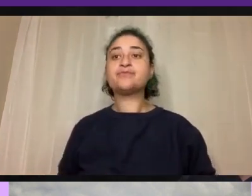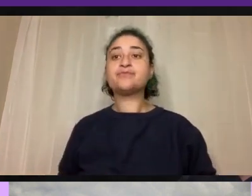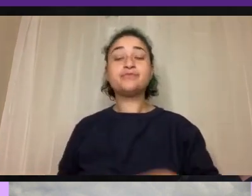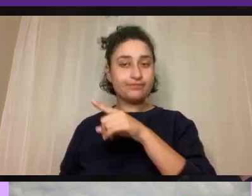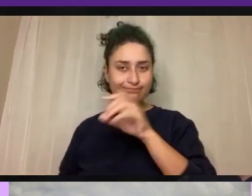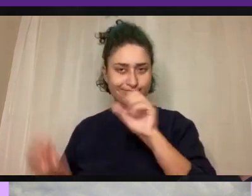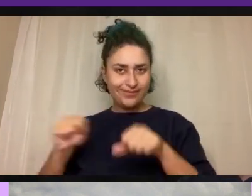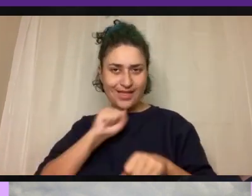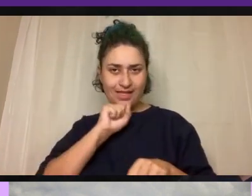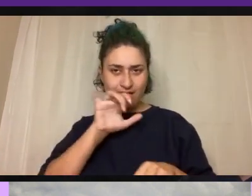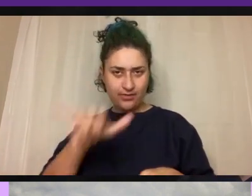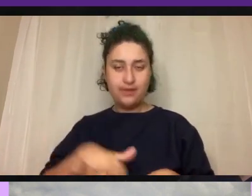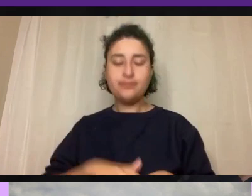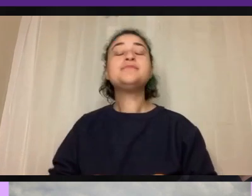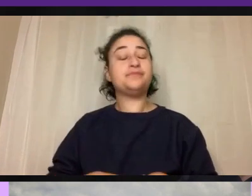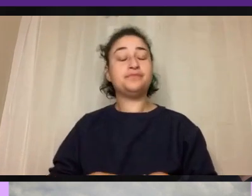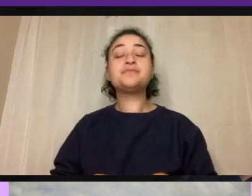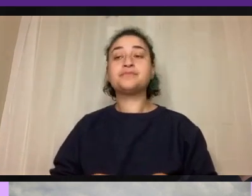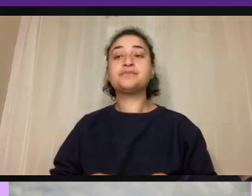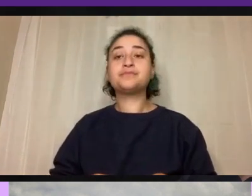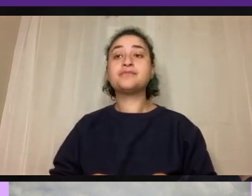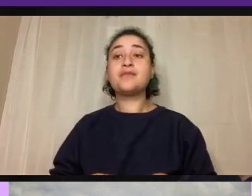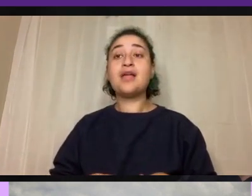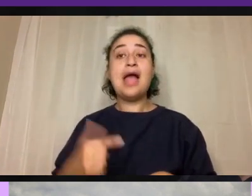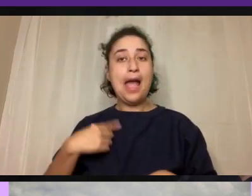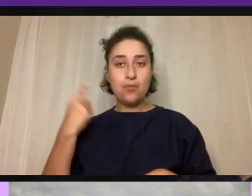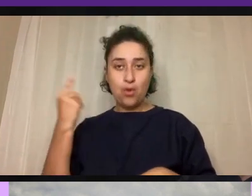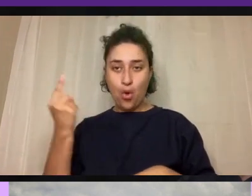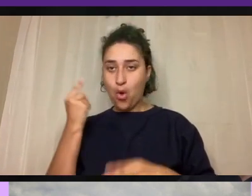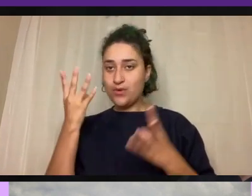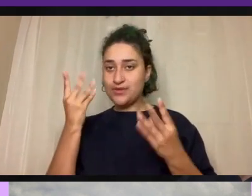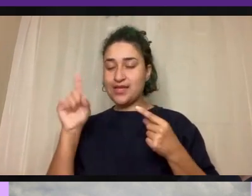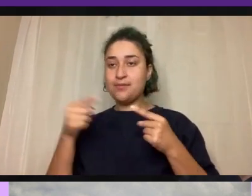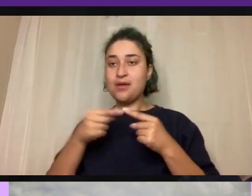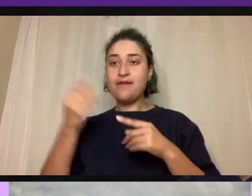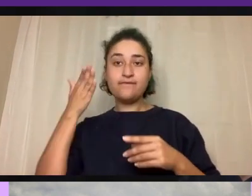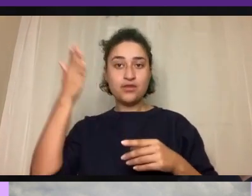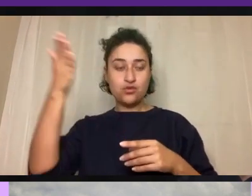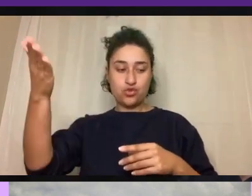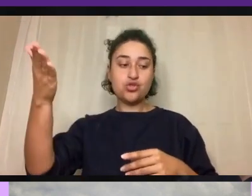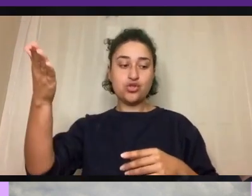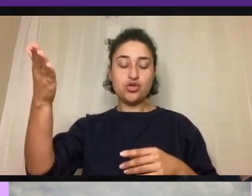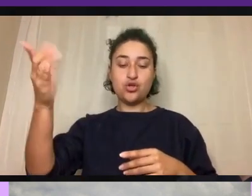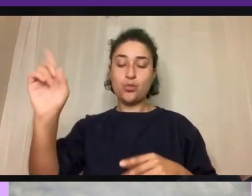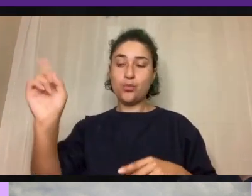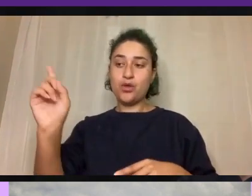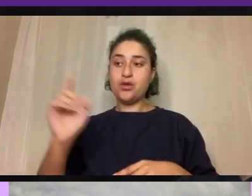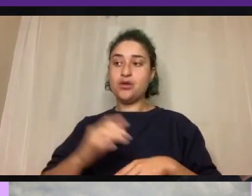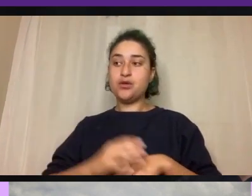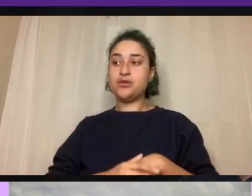that. I'm always thinking of a future, absolutely, where